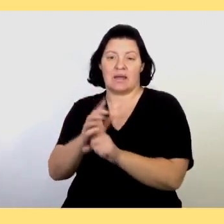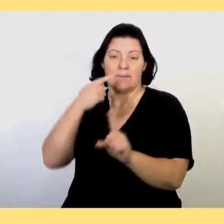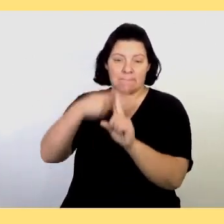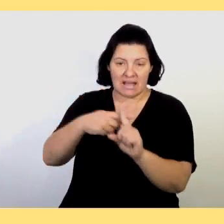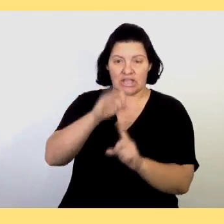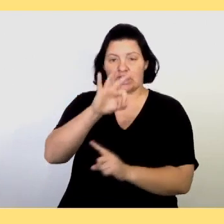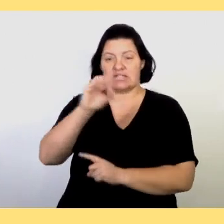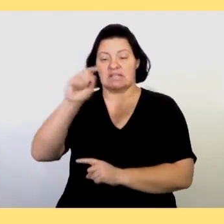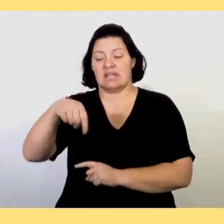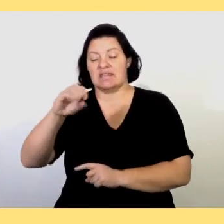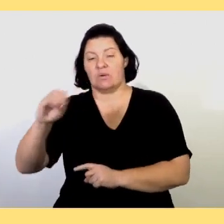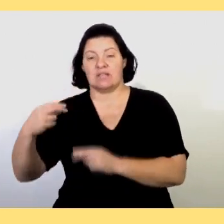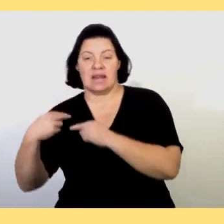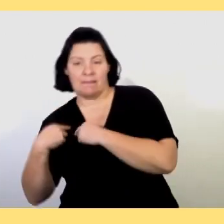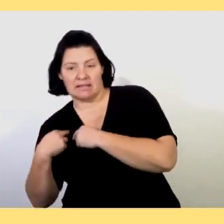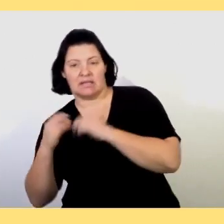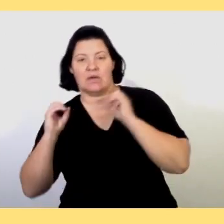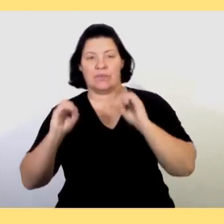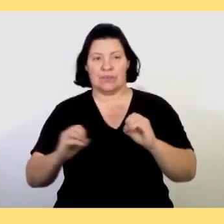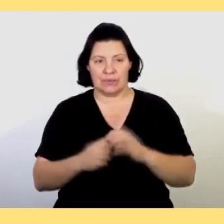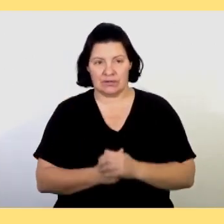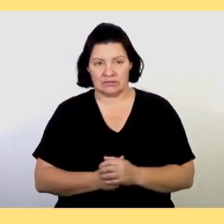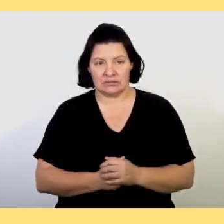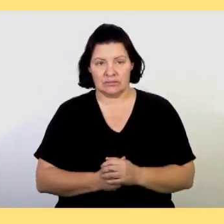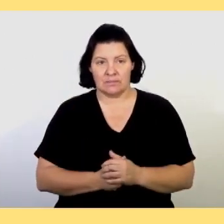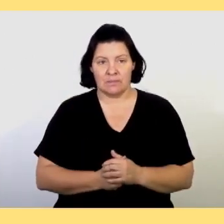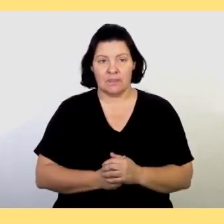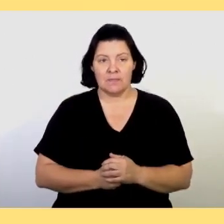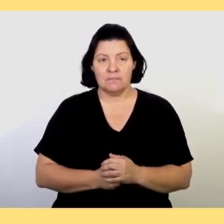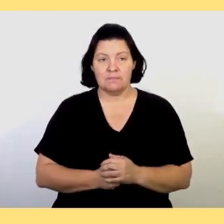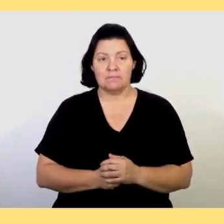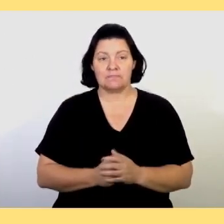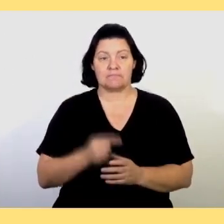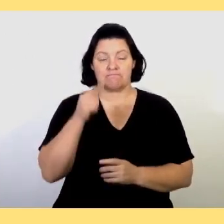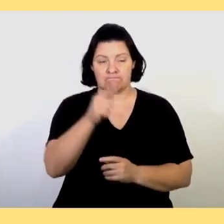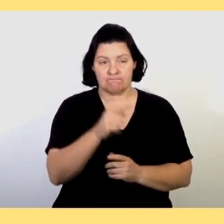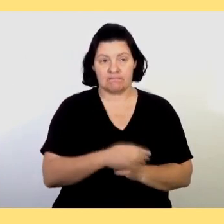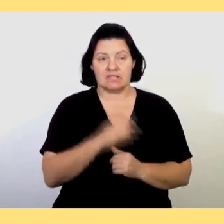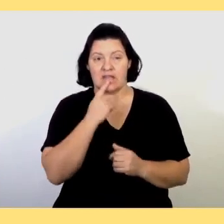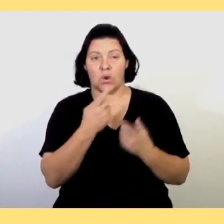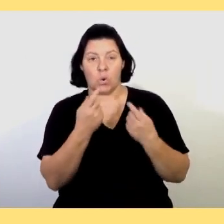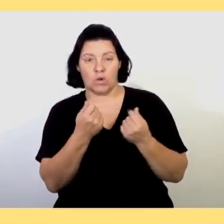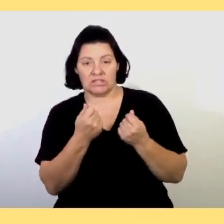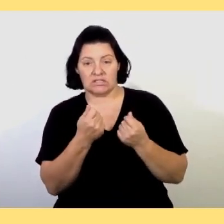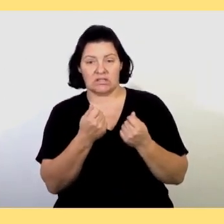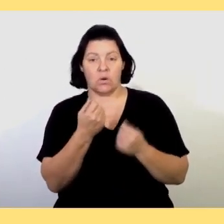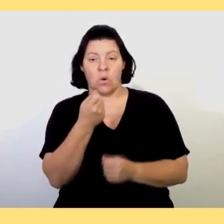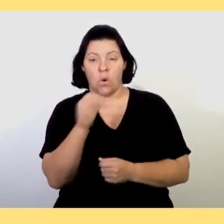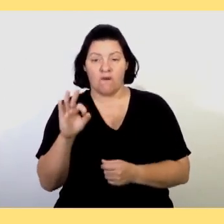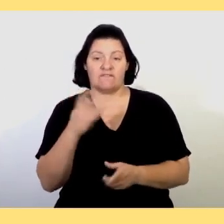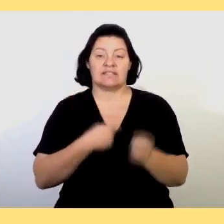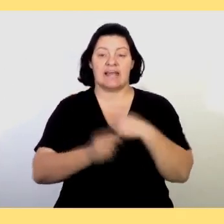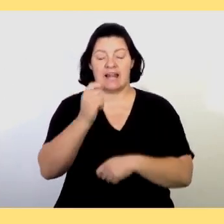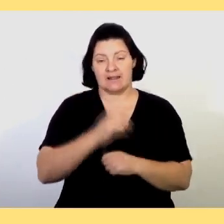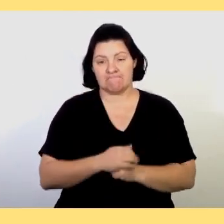plus 30,000. Liabilities, no effect. And then we come here, cost